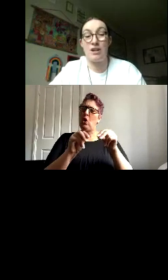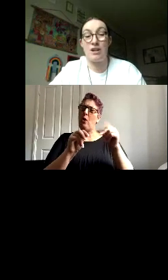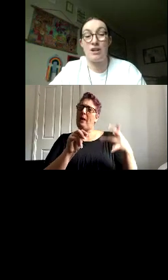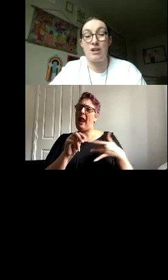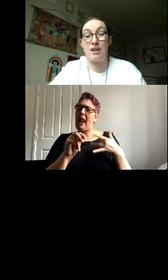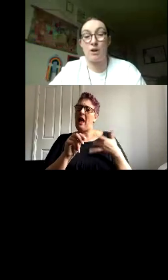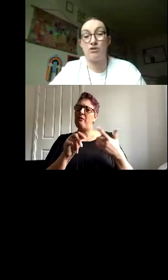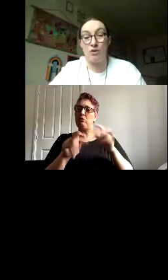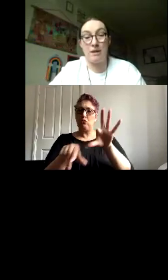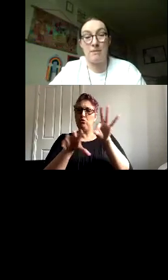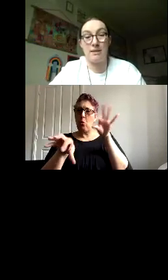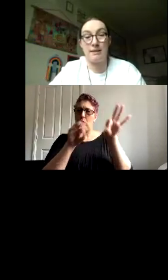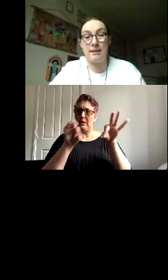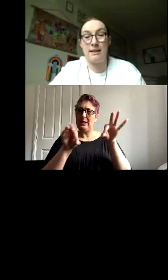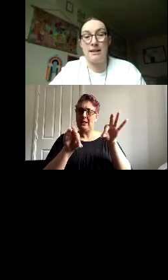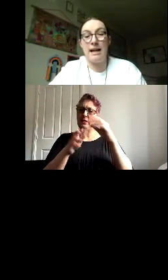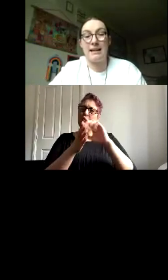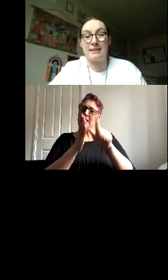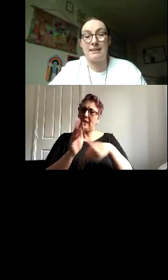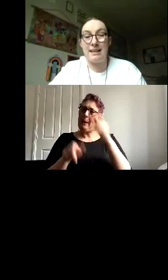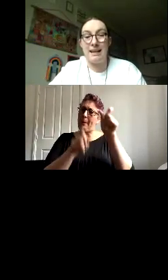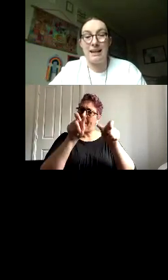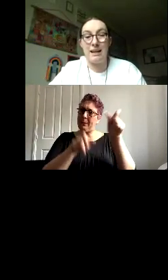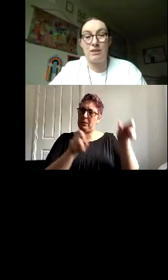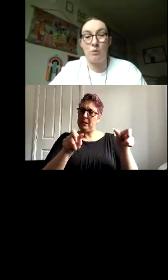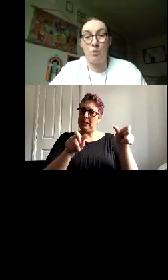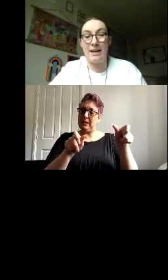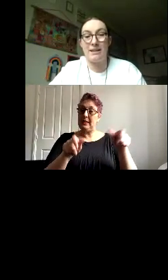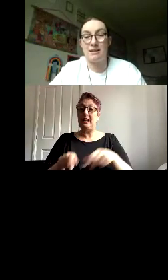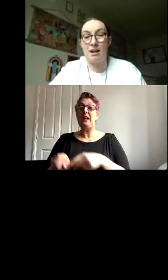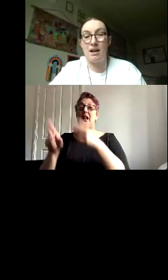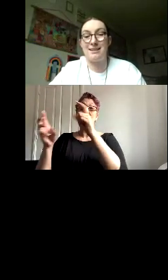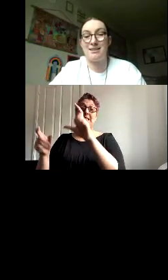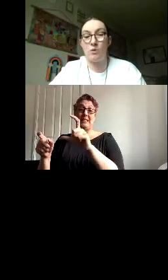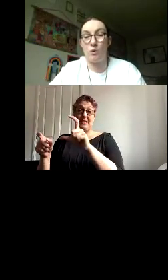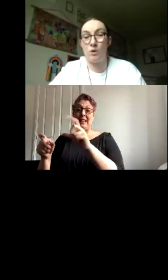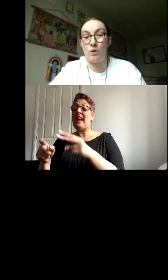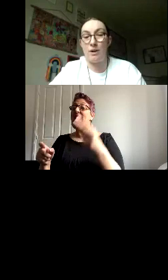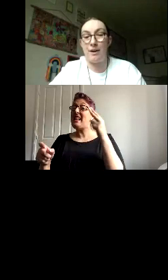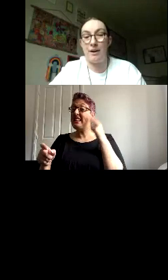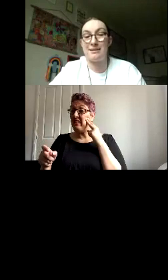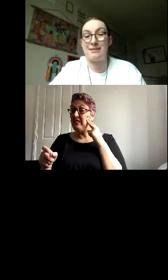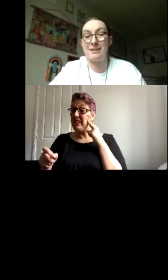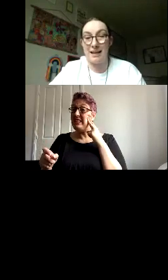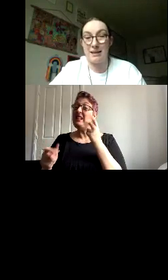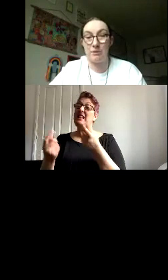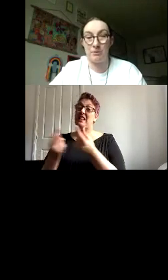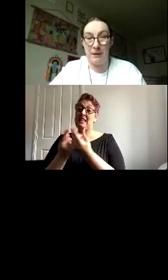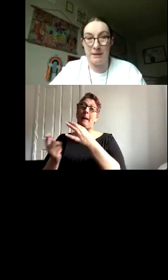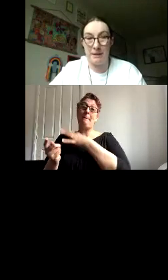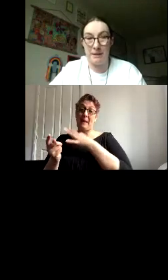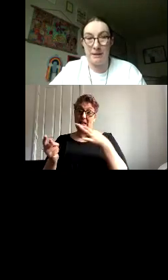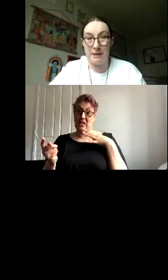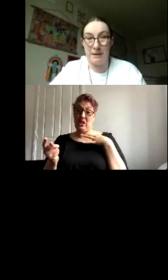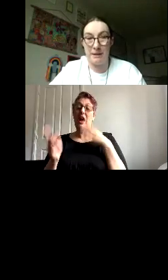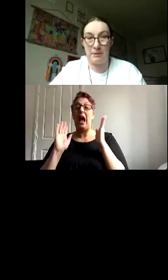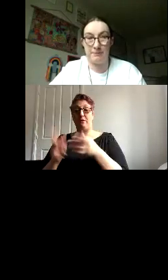condition that requires treatment. And D, the way society is organised disables people.